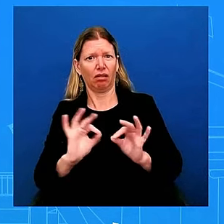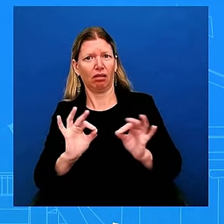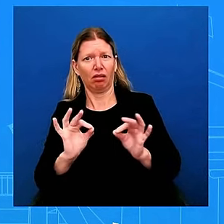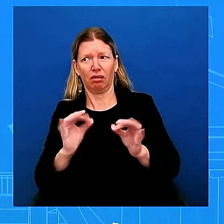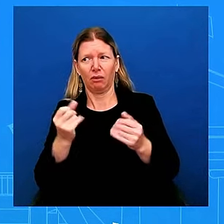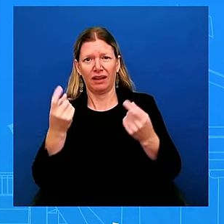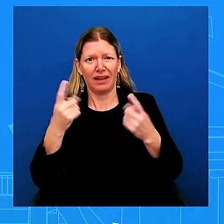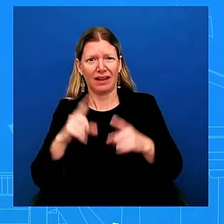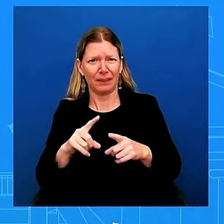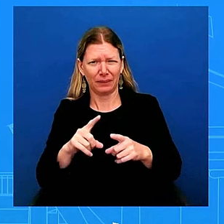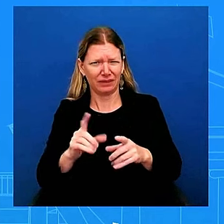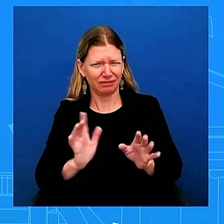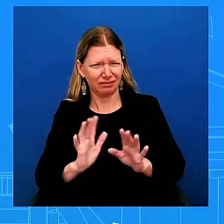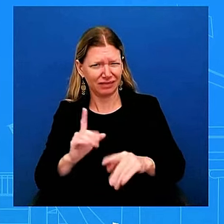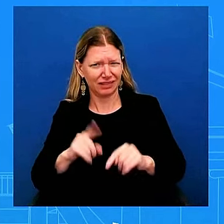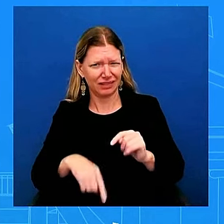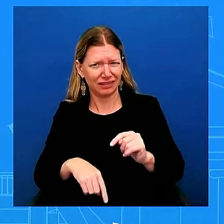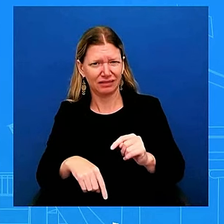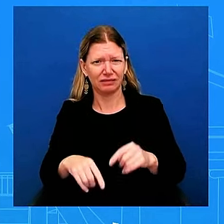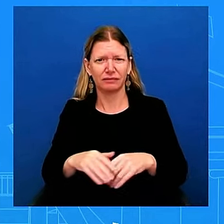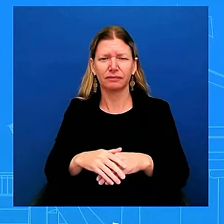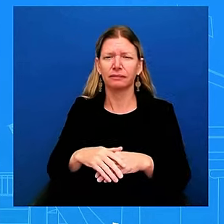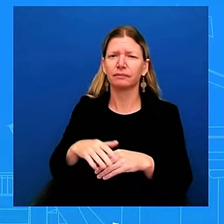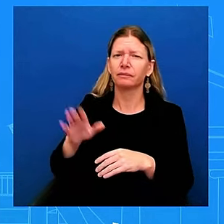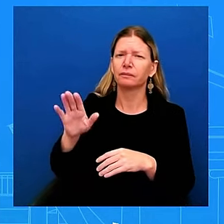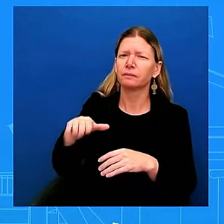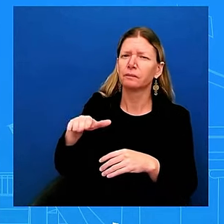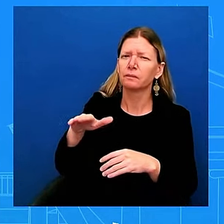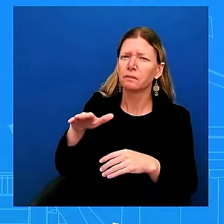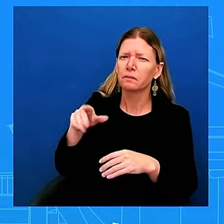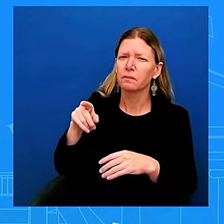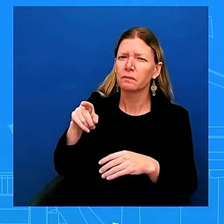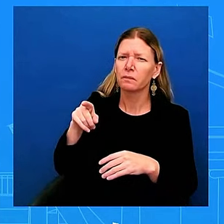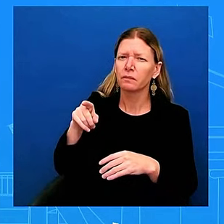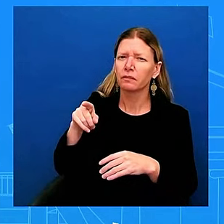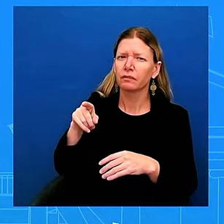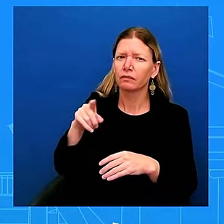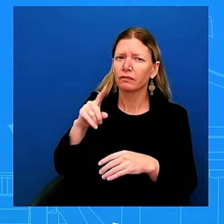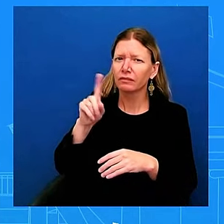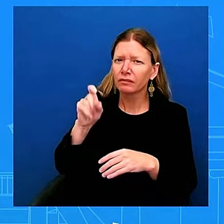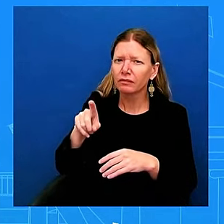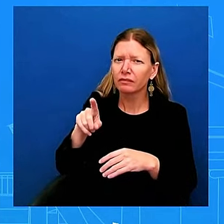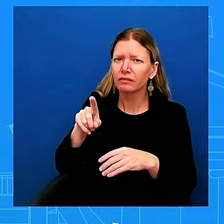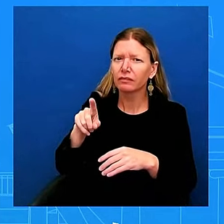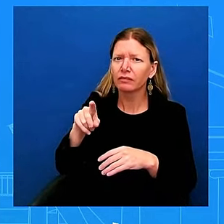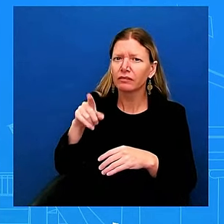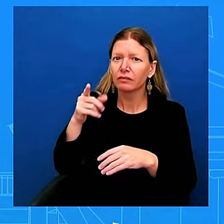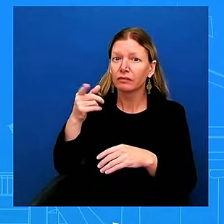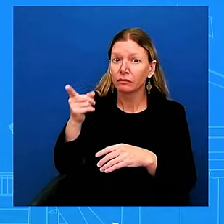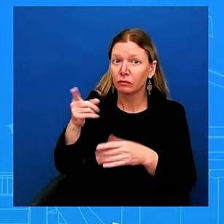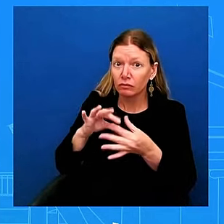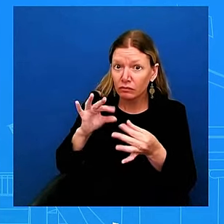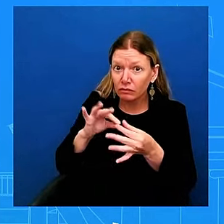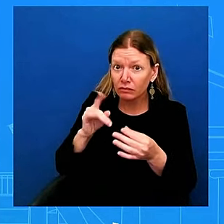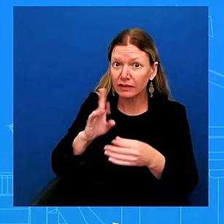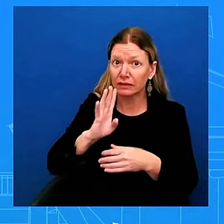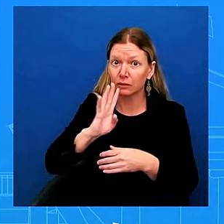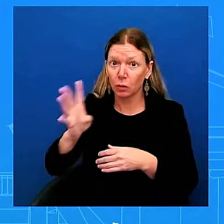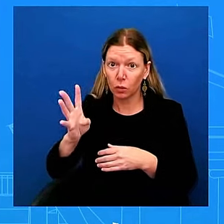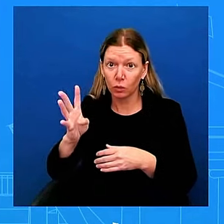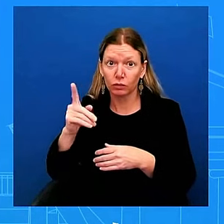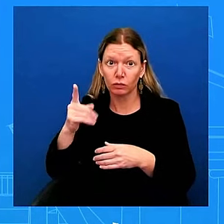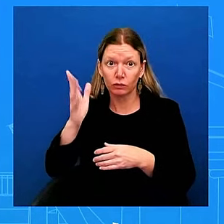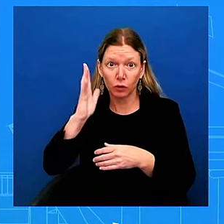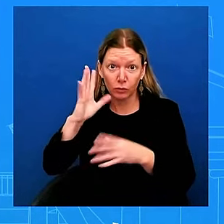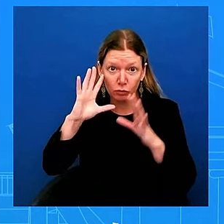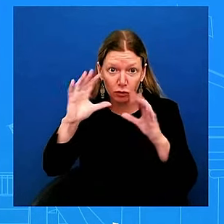He spoke to the former president. He was briefed by his team. He addressed the American people the same